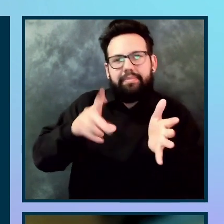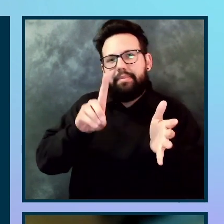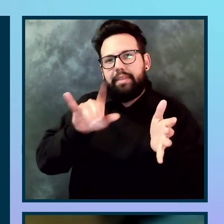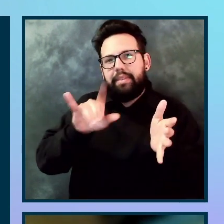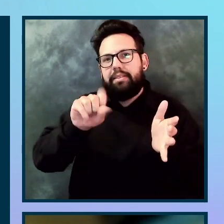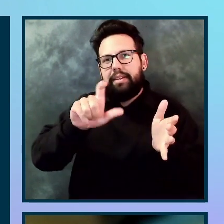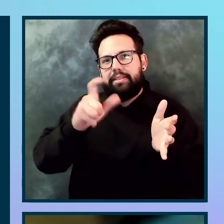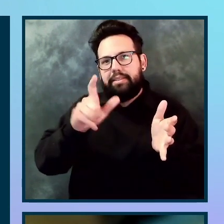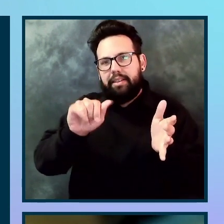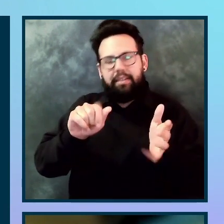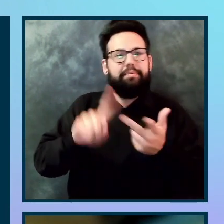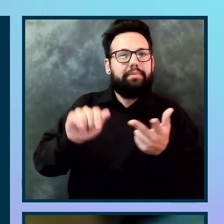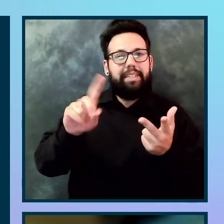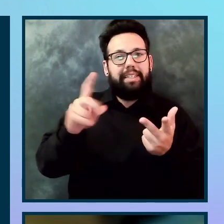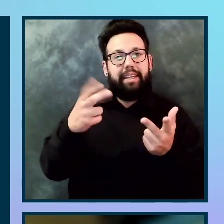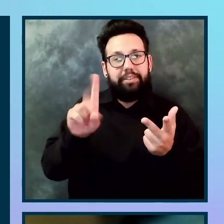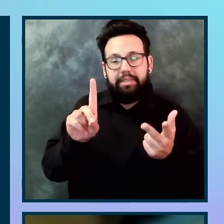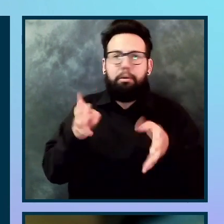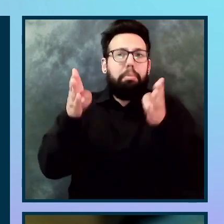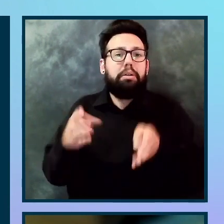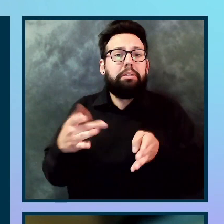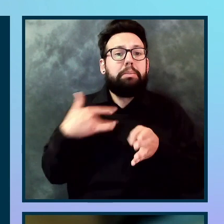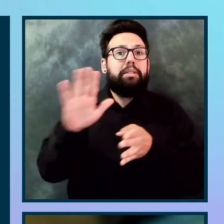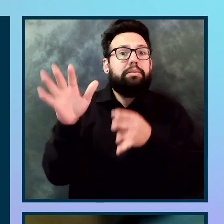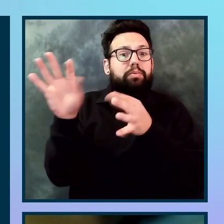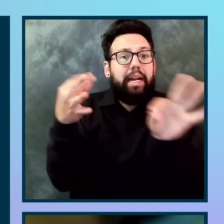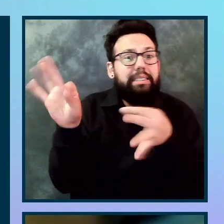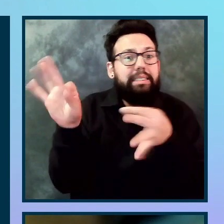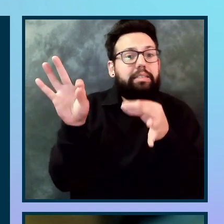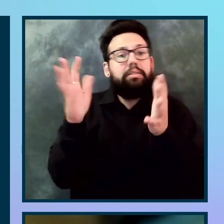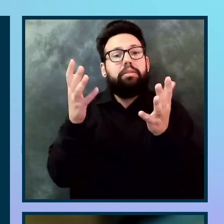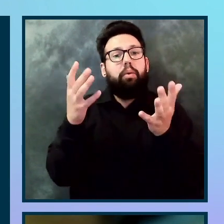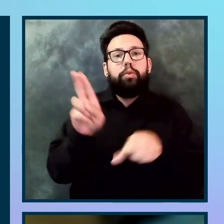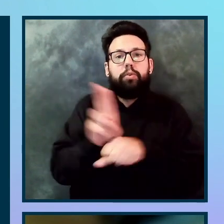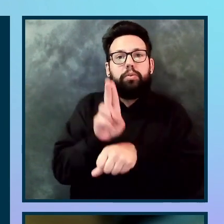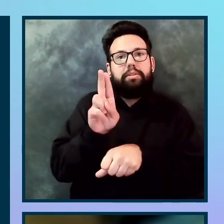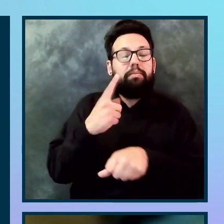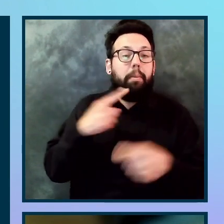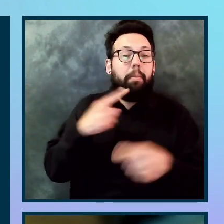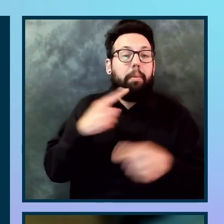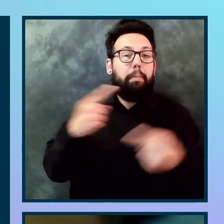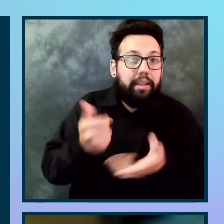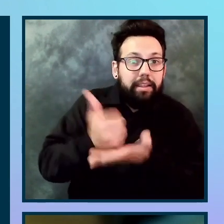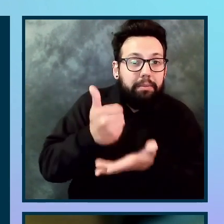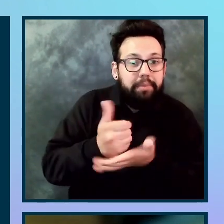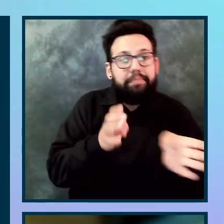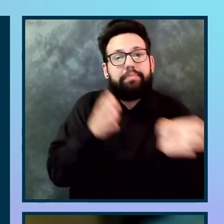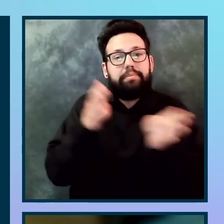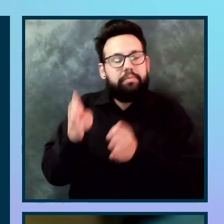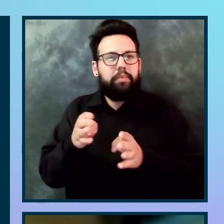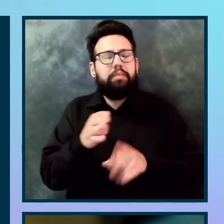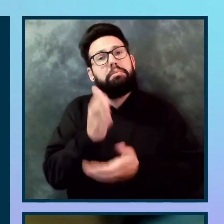who's distracted, or someone using XR for pain therapy. And then we also have people who